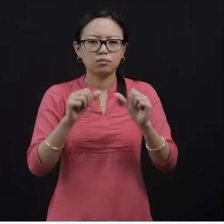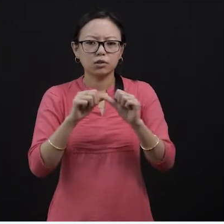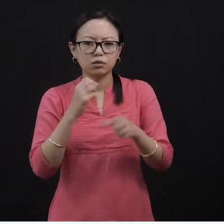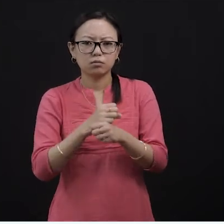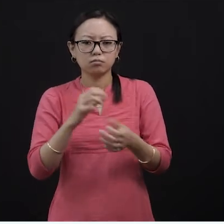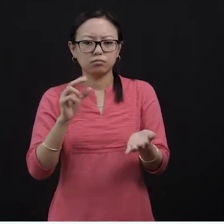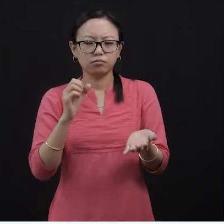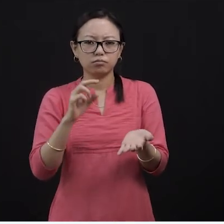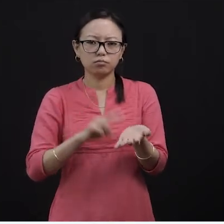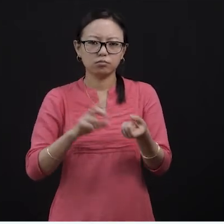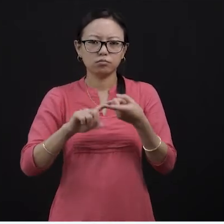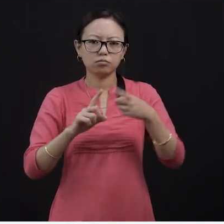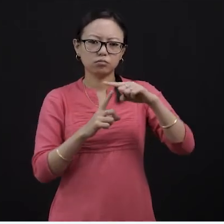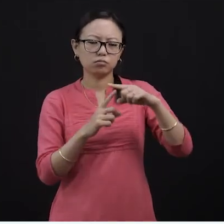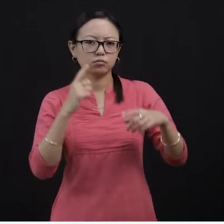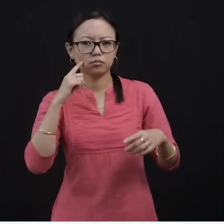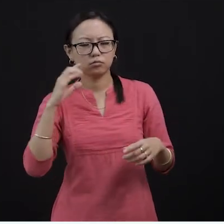there are magnetic field lines.